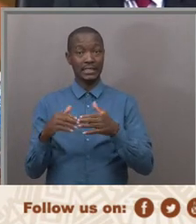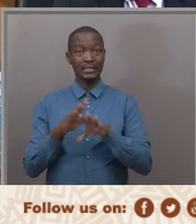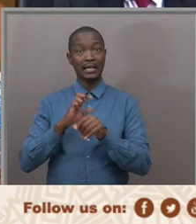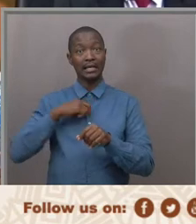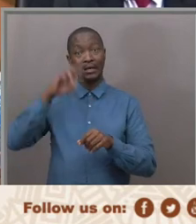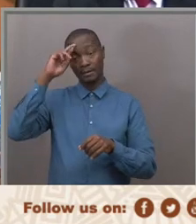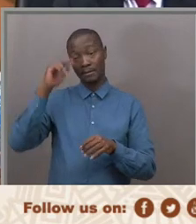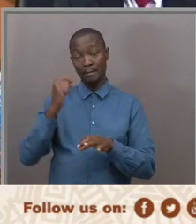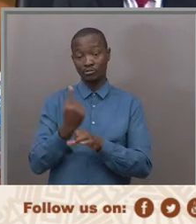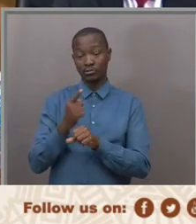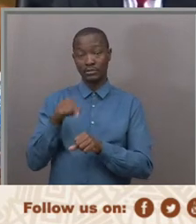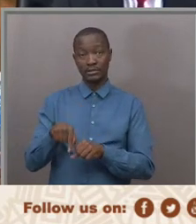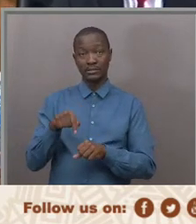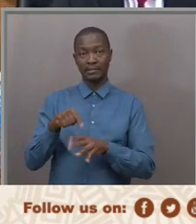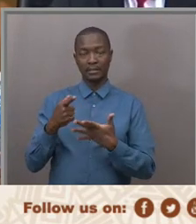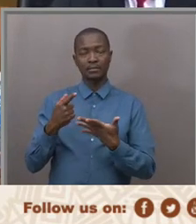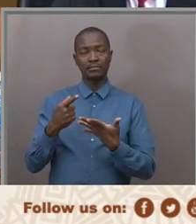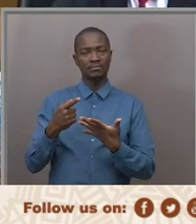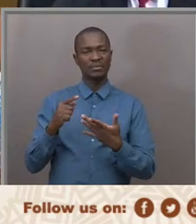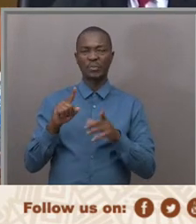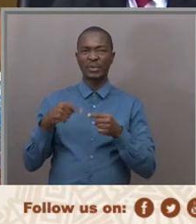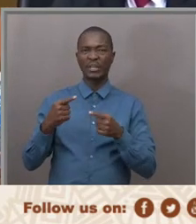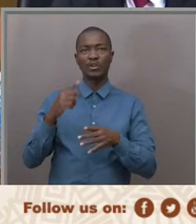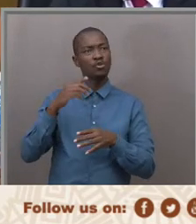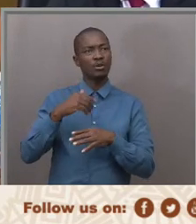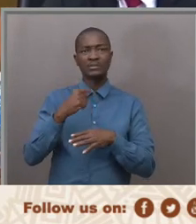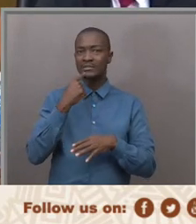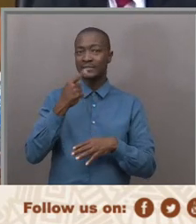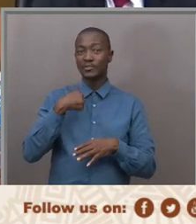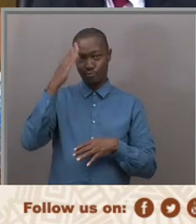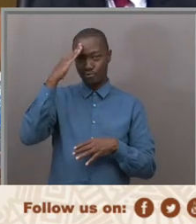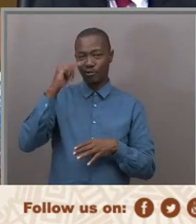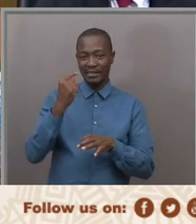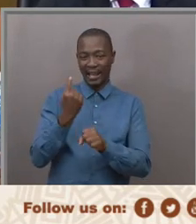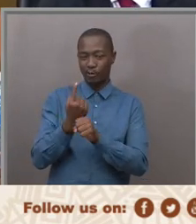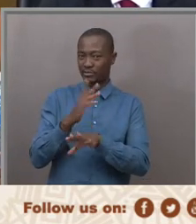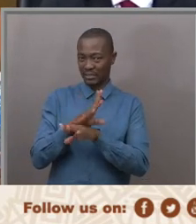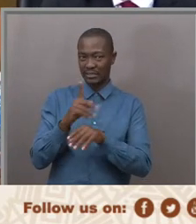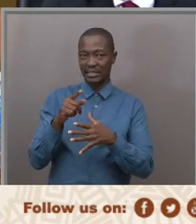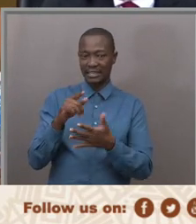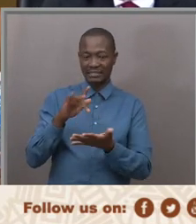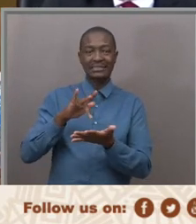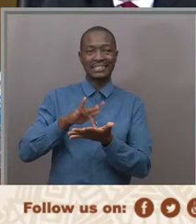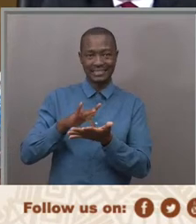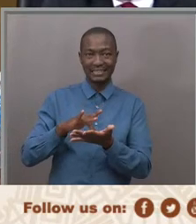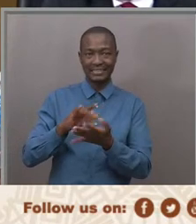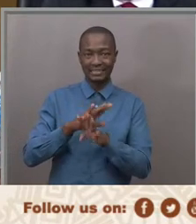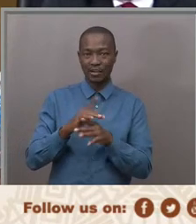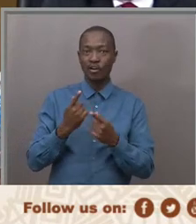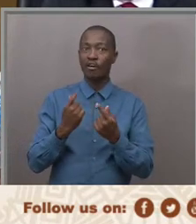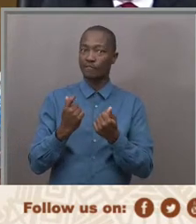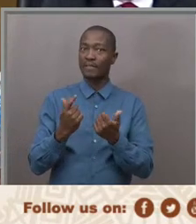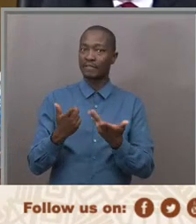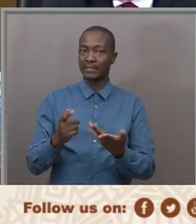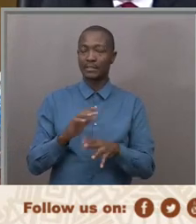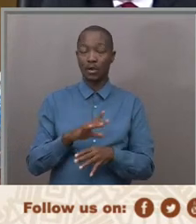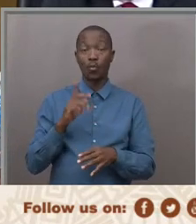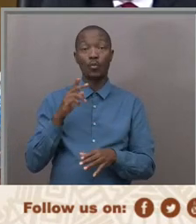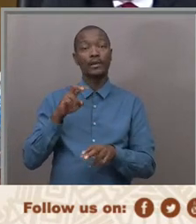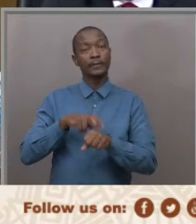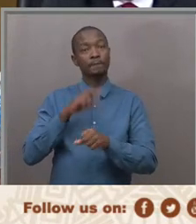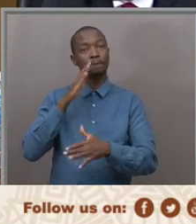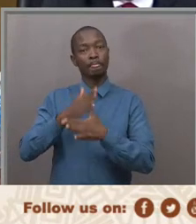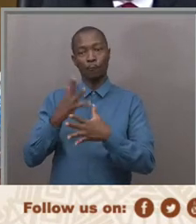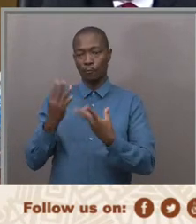whole continent. We cannot abandon the financial services sector. We have to work with this sector to leverage